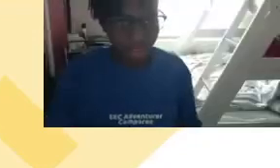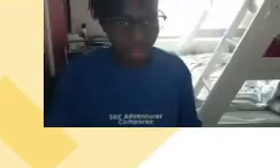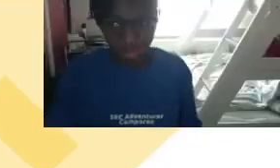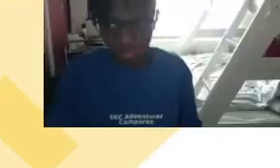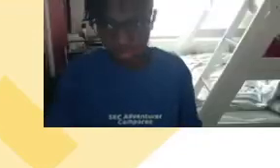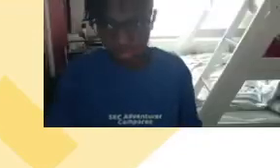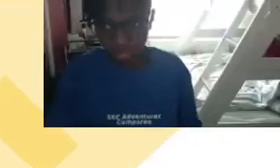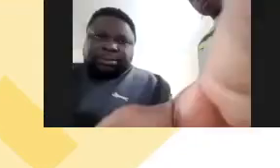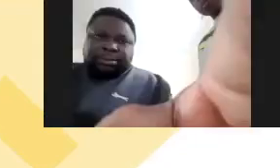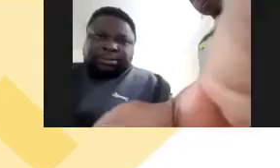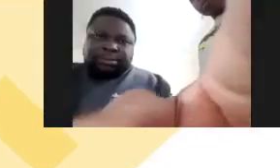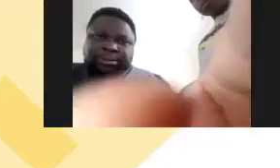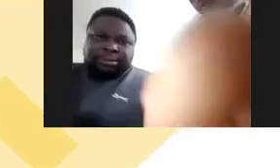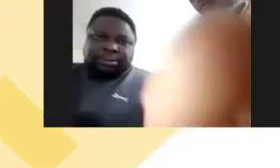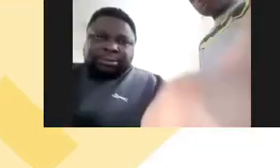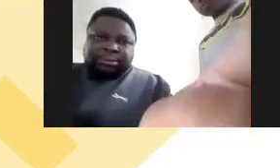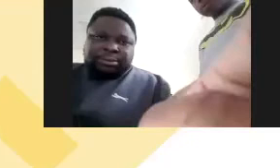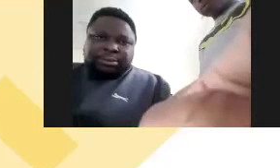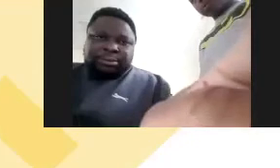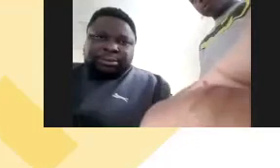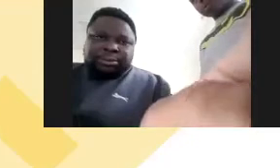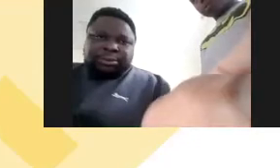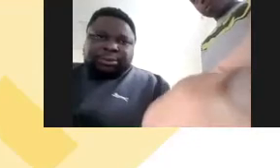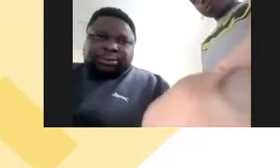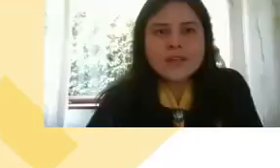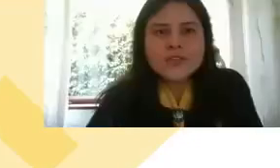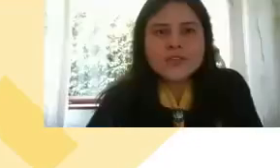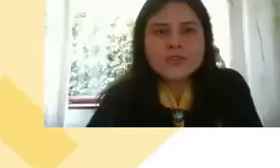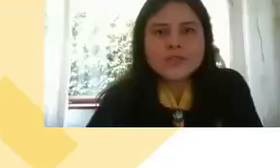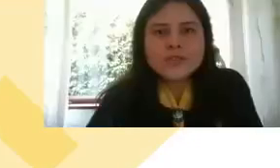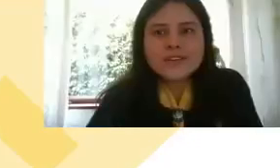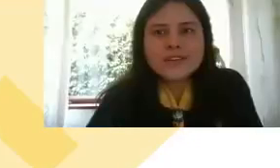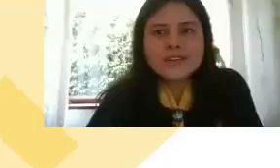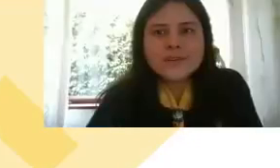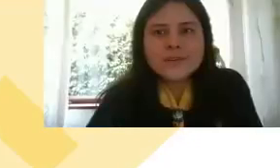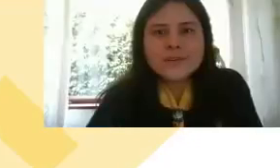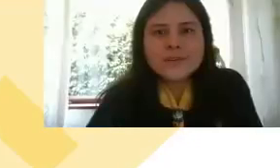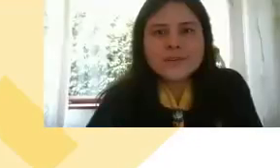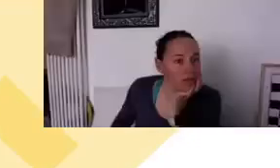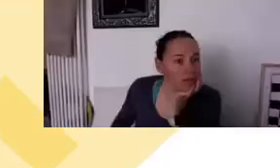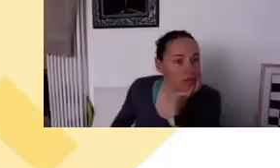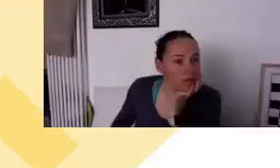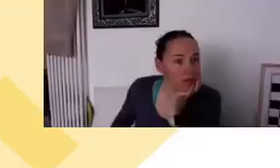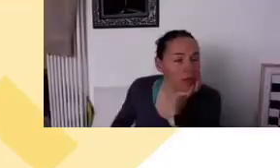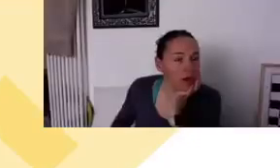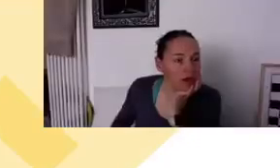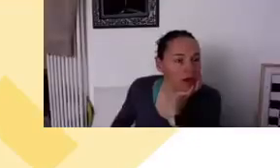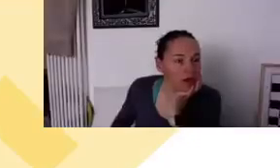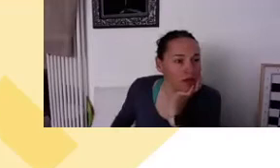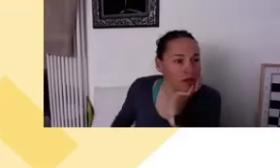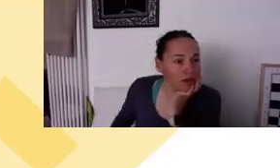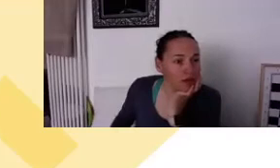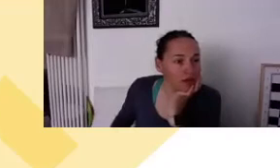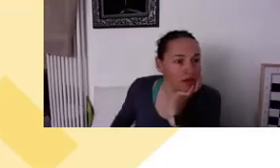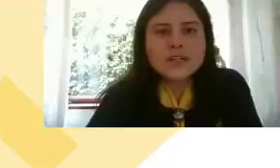The right. Yeah. Okay, this left. How many rows? Six down. Three,